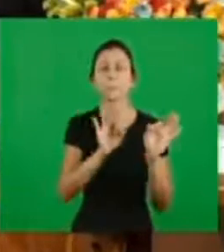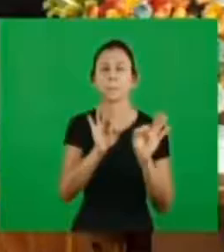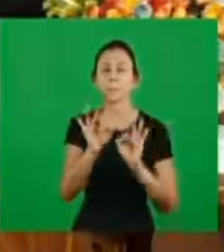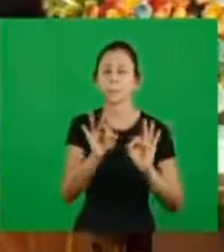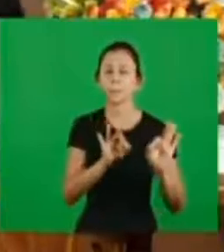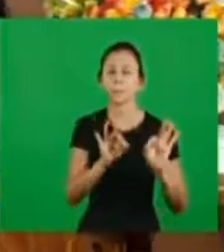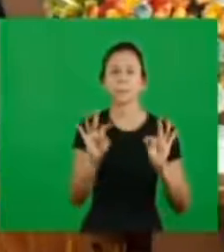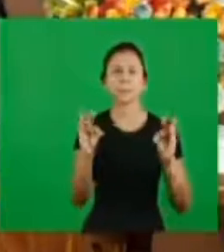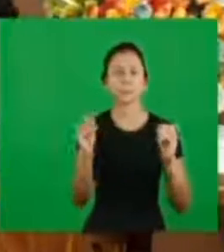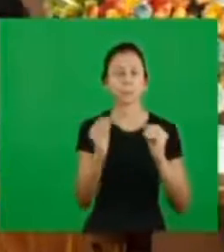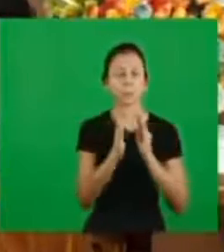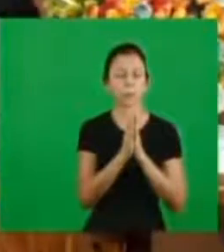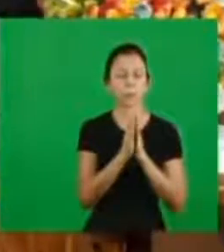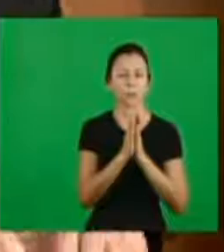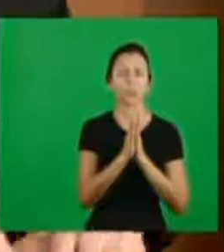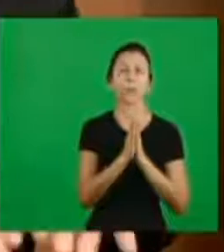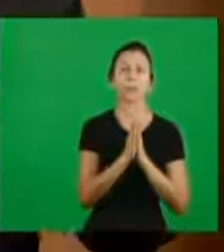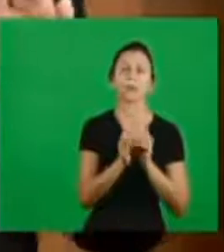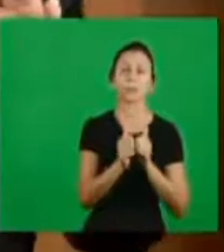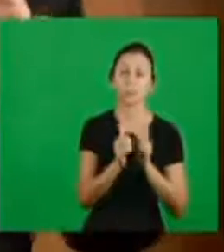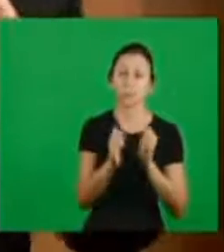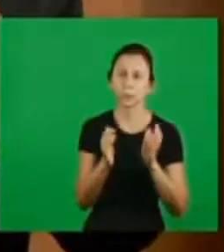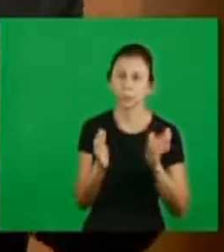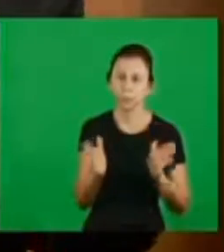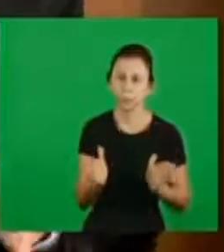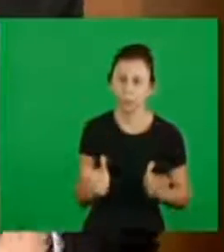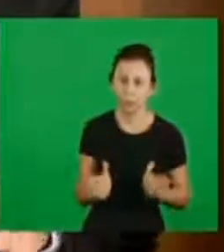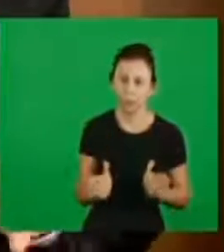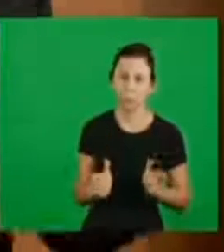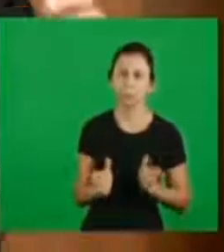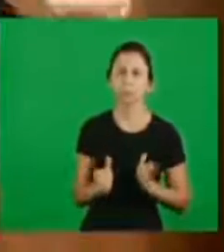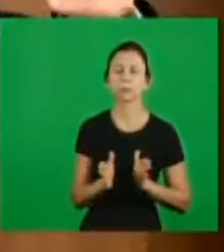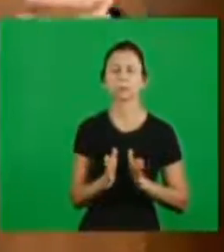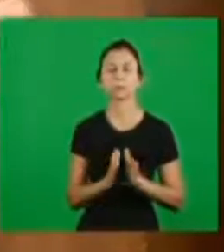they do all the work that is done, a prayer, opening.